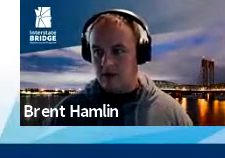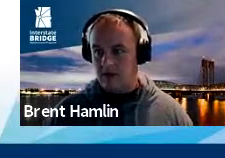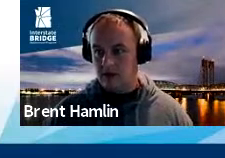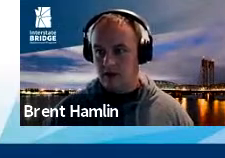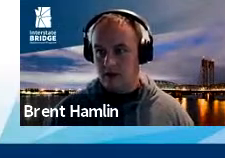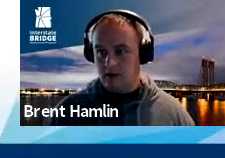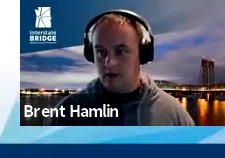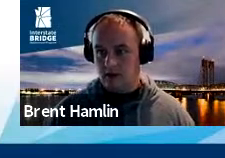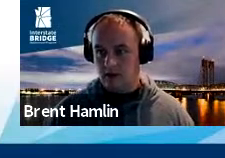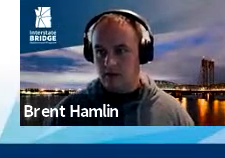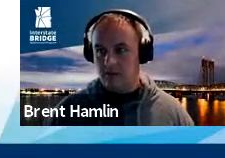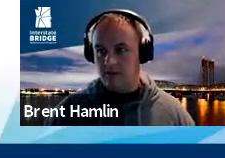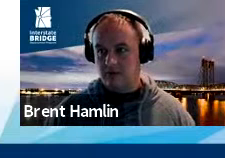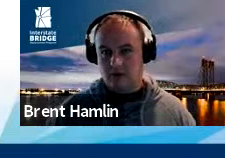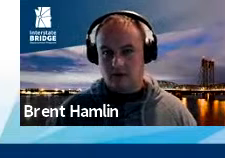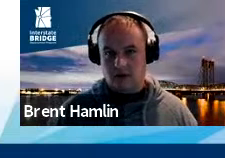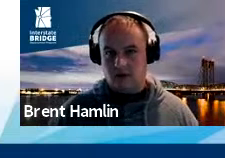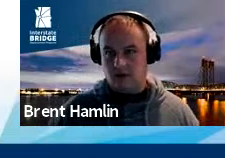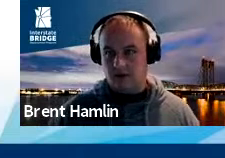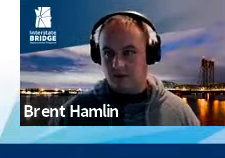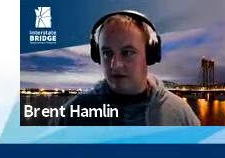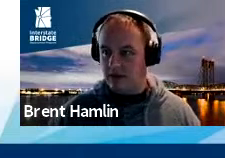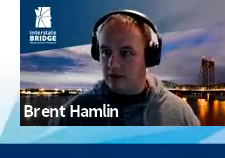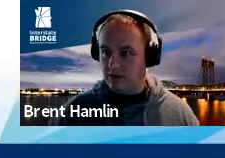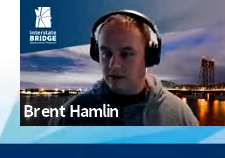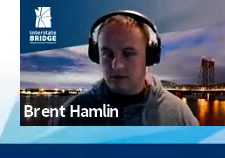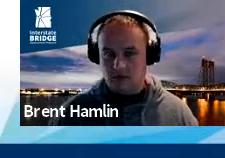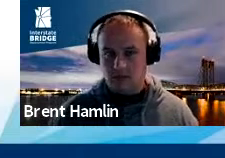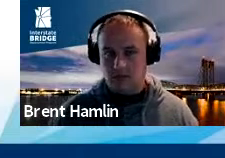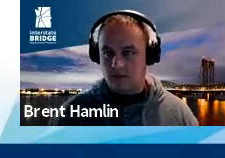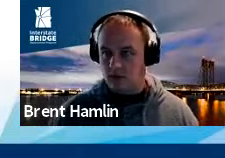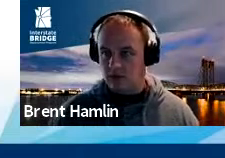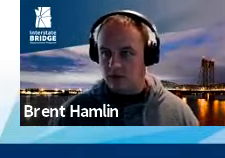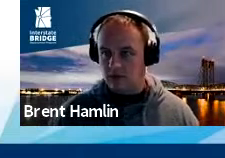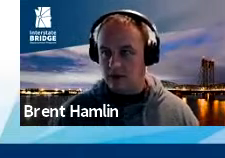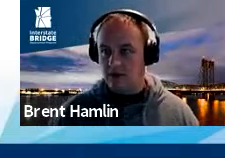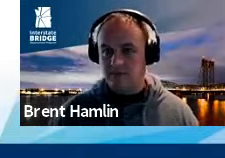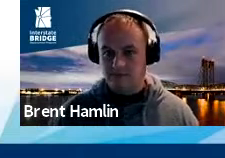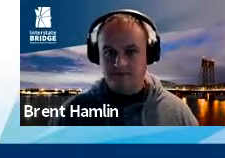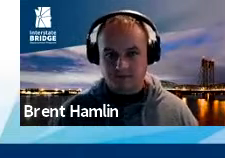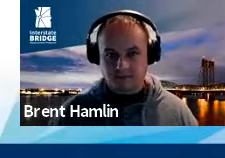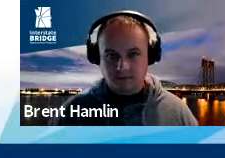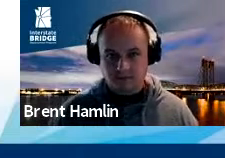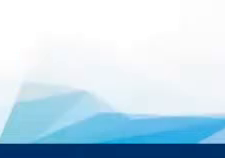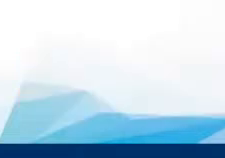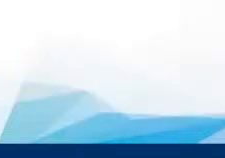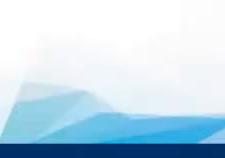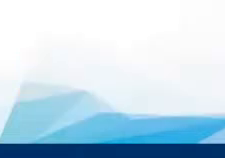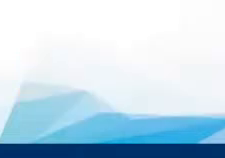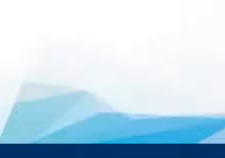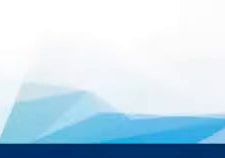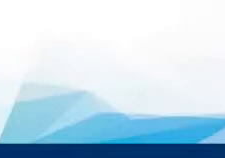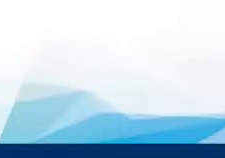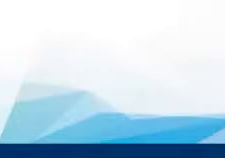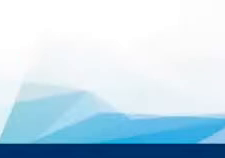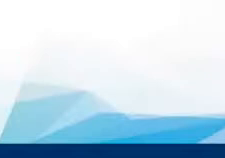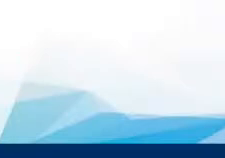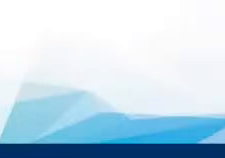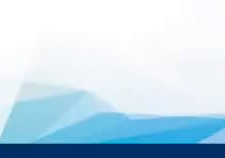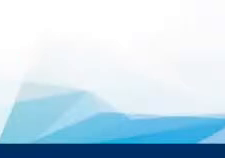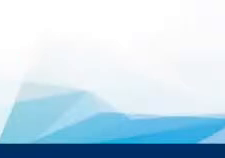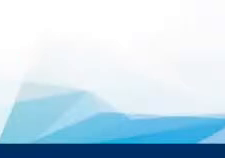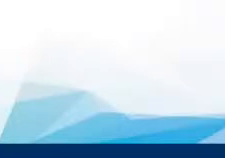Welcome, Pat. Other members are in breakout rooms, so I'm going to move you Okay. to one of those now. Okay, thank you. Thank